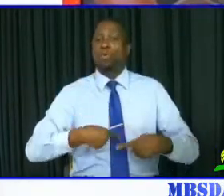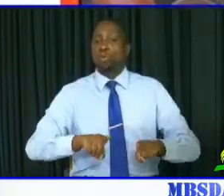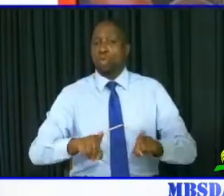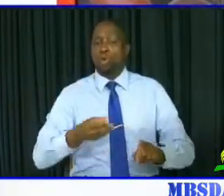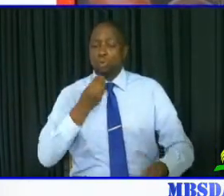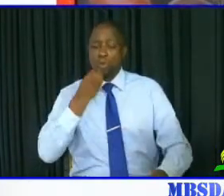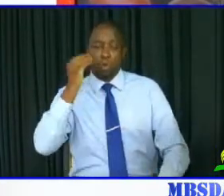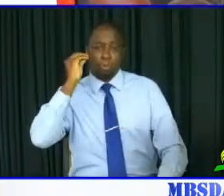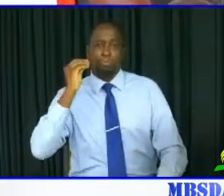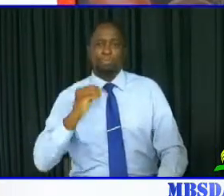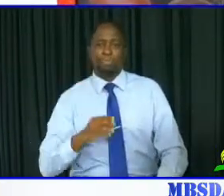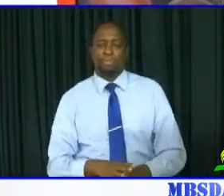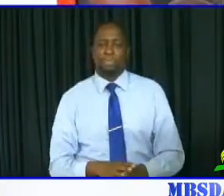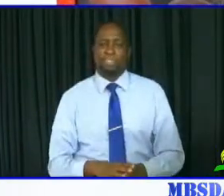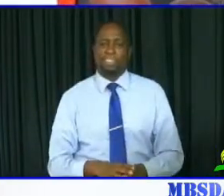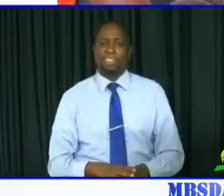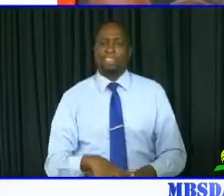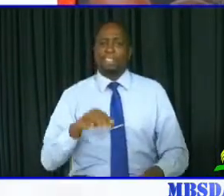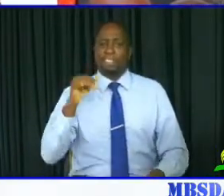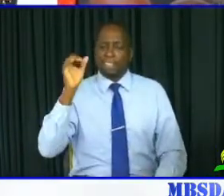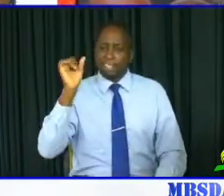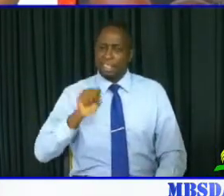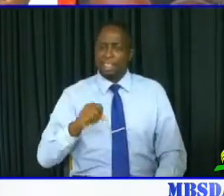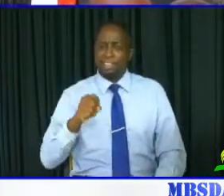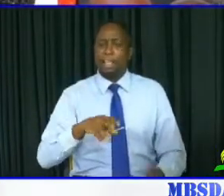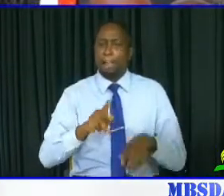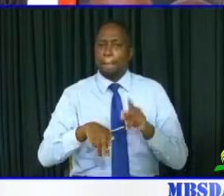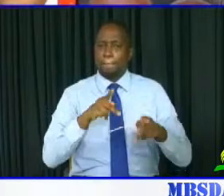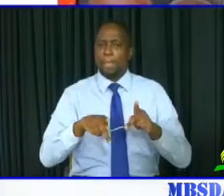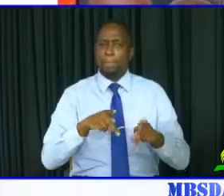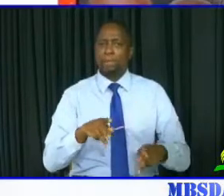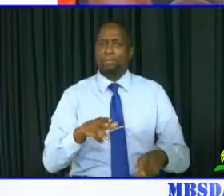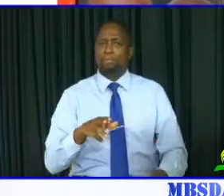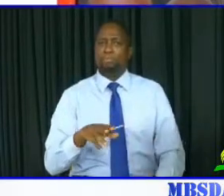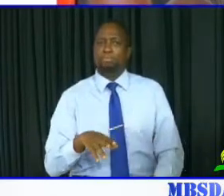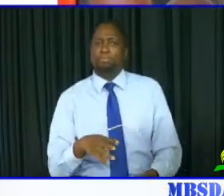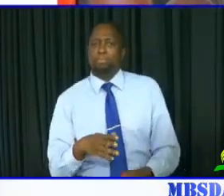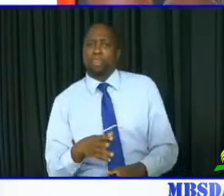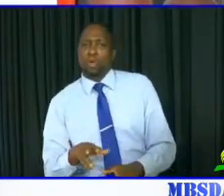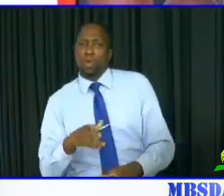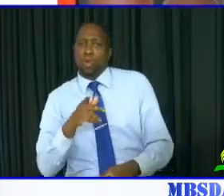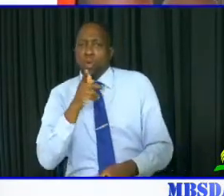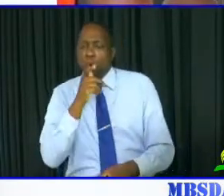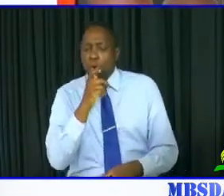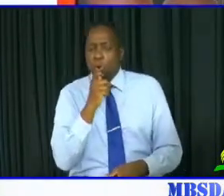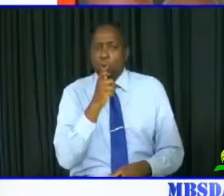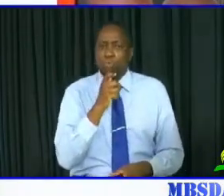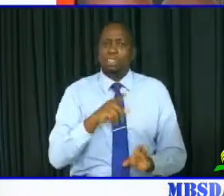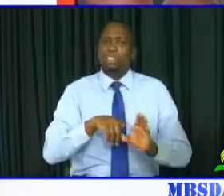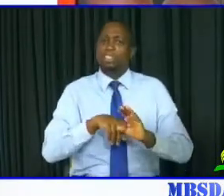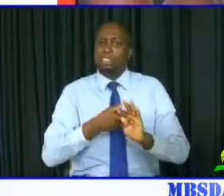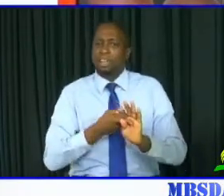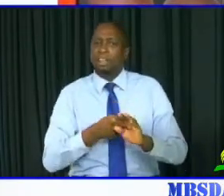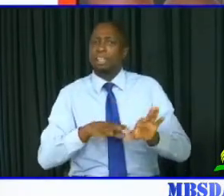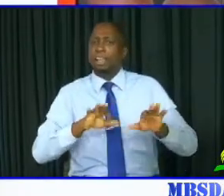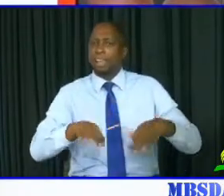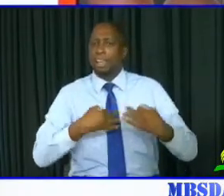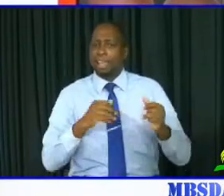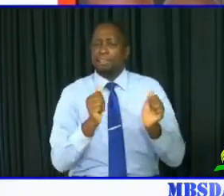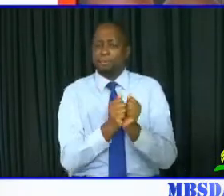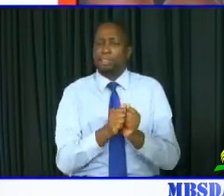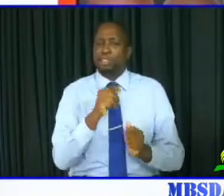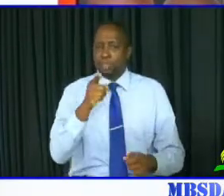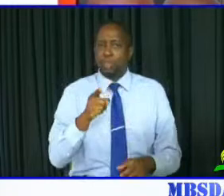may have left the journey. They may have even turned back. They may have even died. But do not give up.